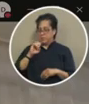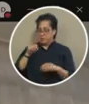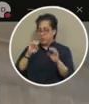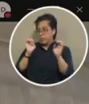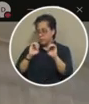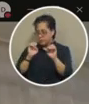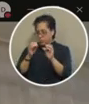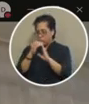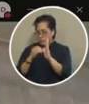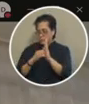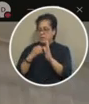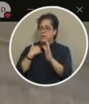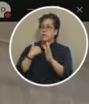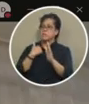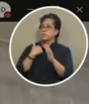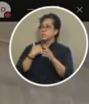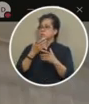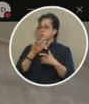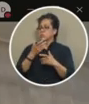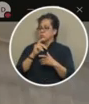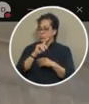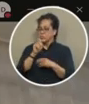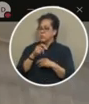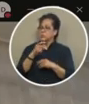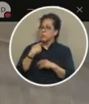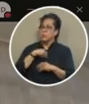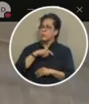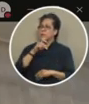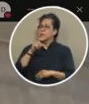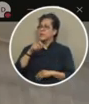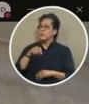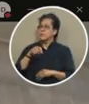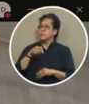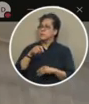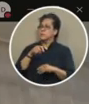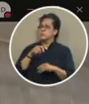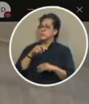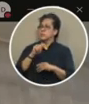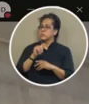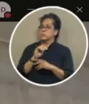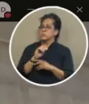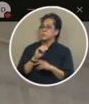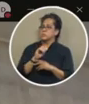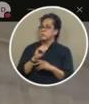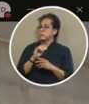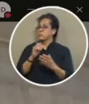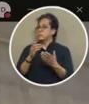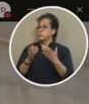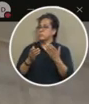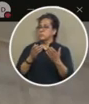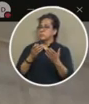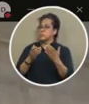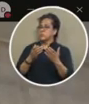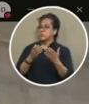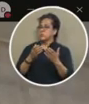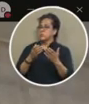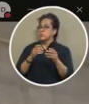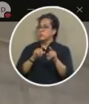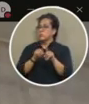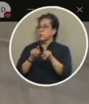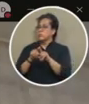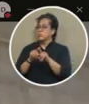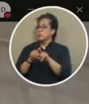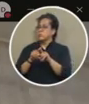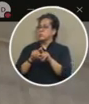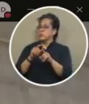few questions. Do we need to remove gunshots? I know that was changed by state law. And has there been